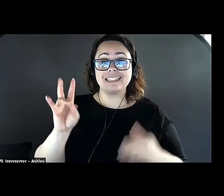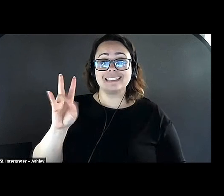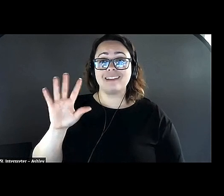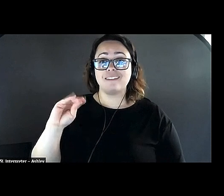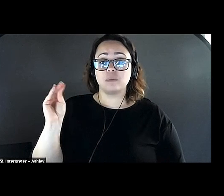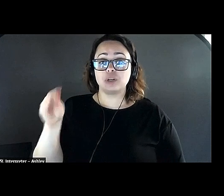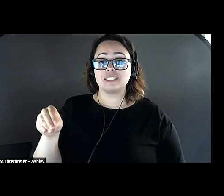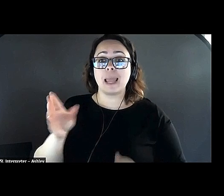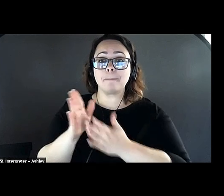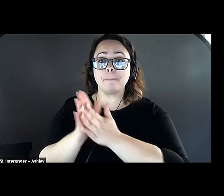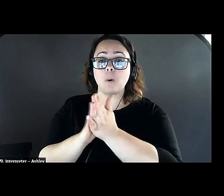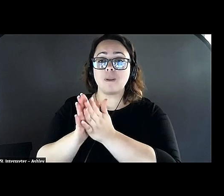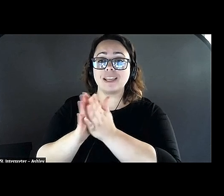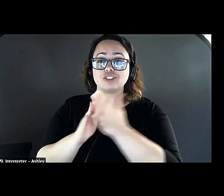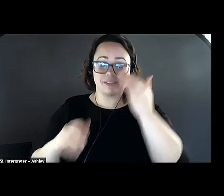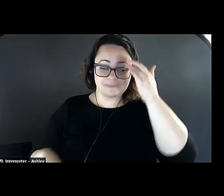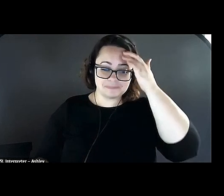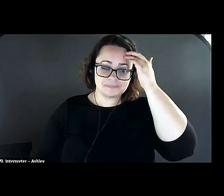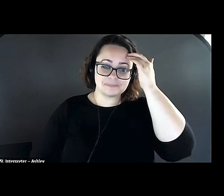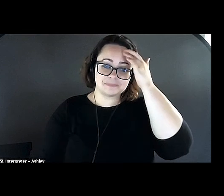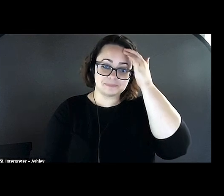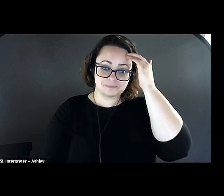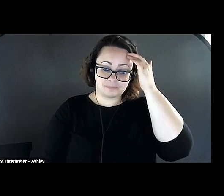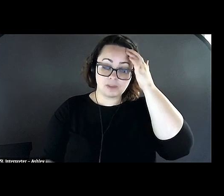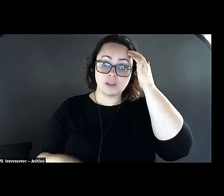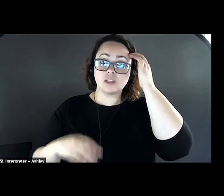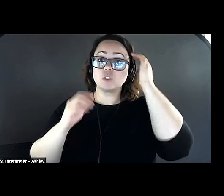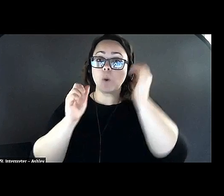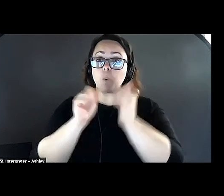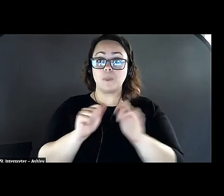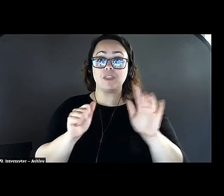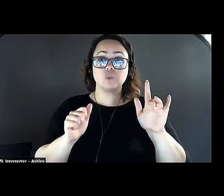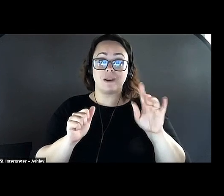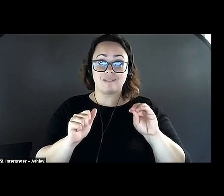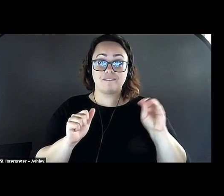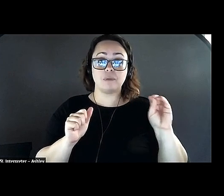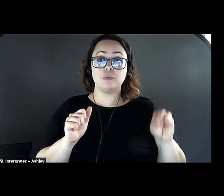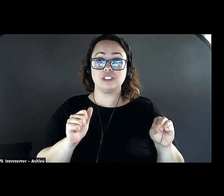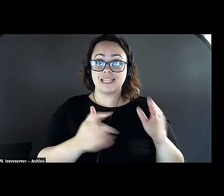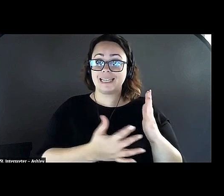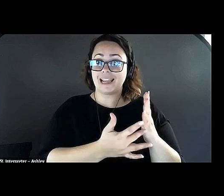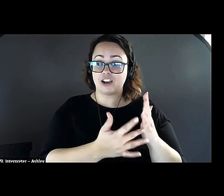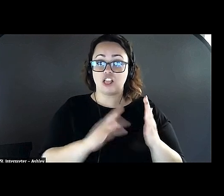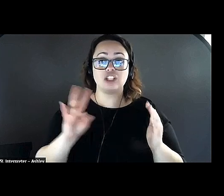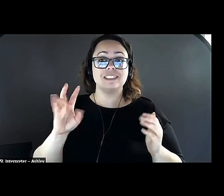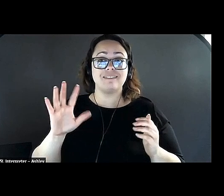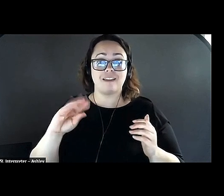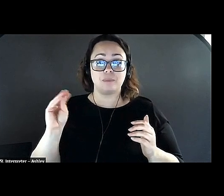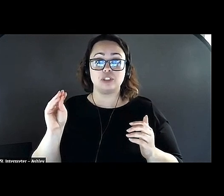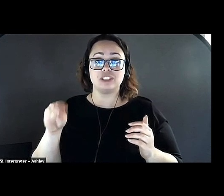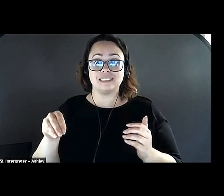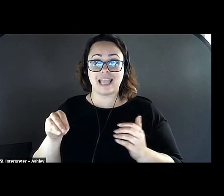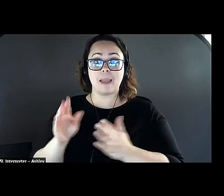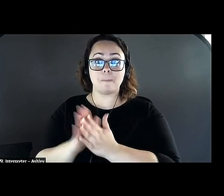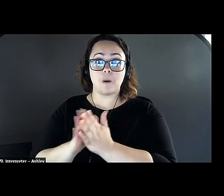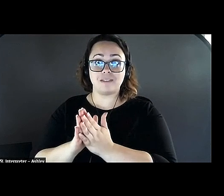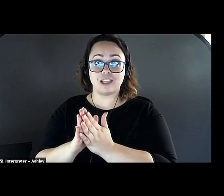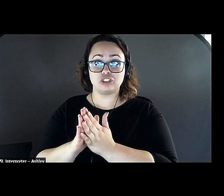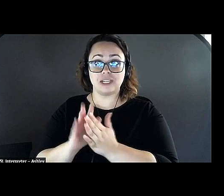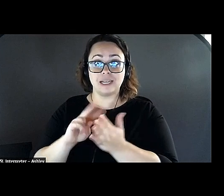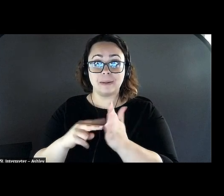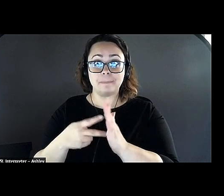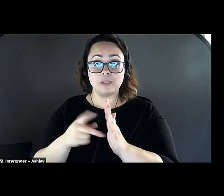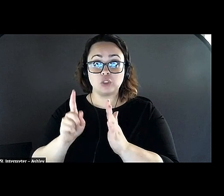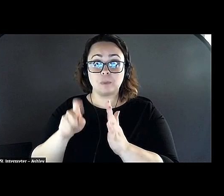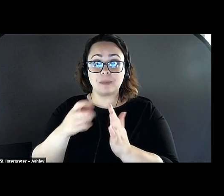75% motivation. So given this concept, to be successful in your current and future roles, you need to be good at